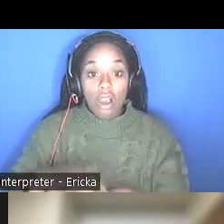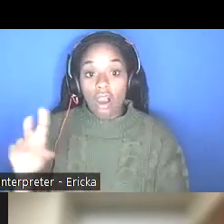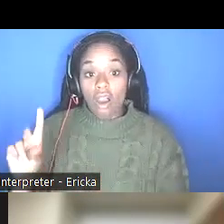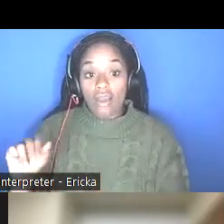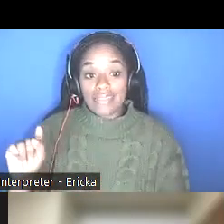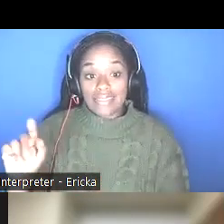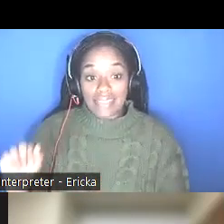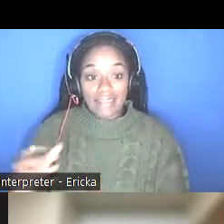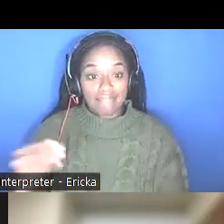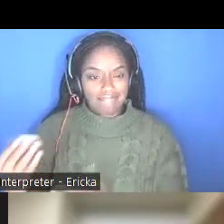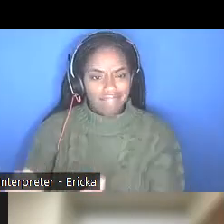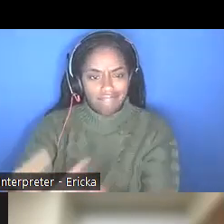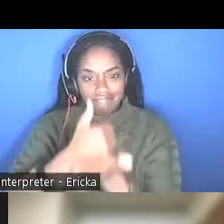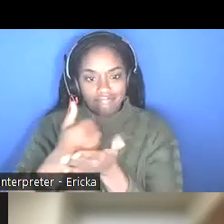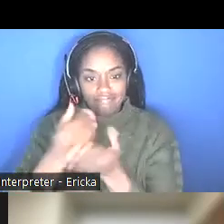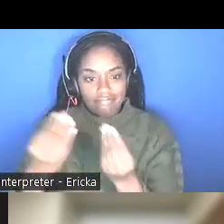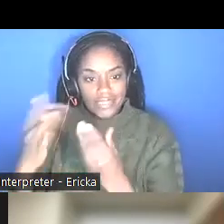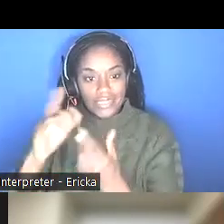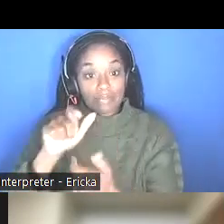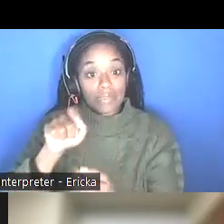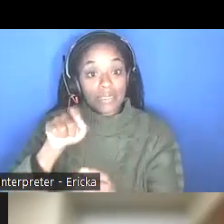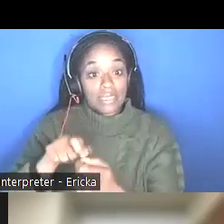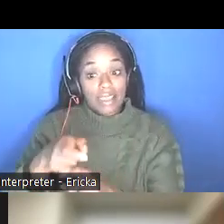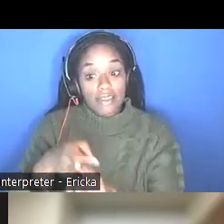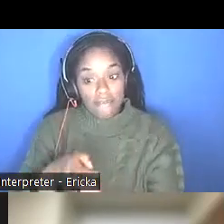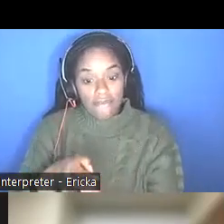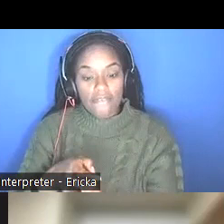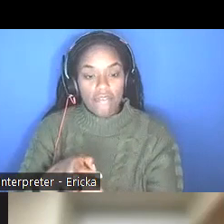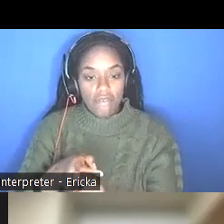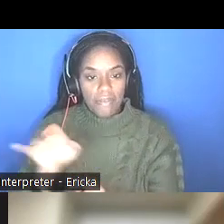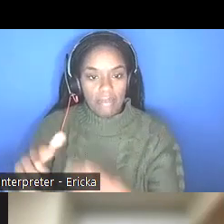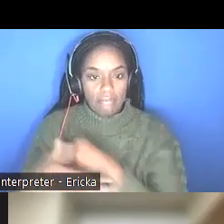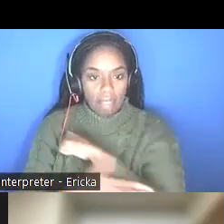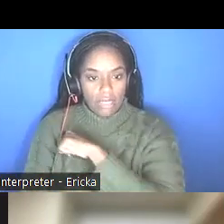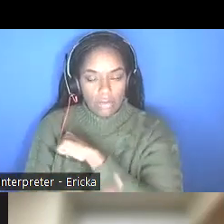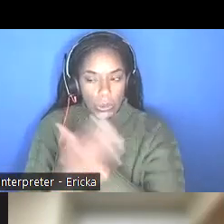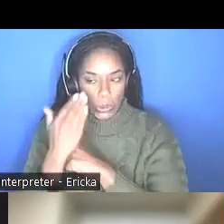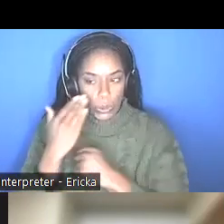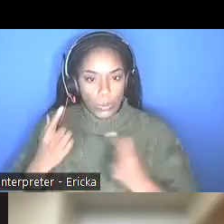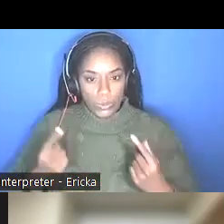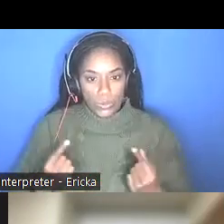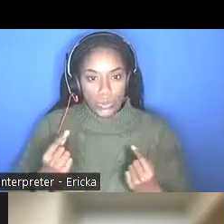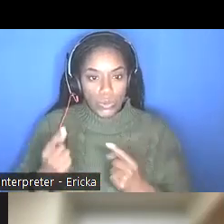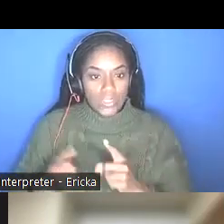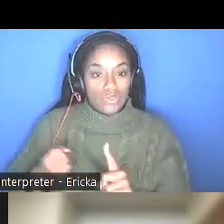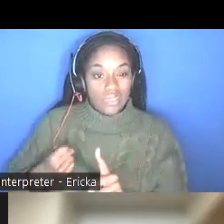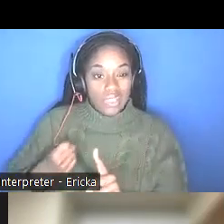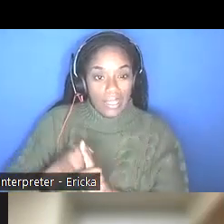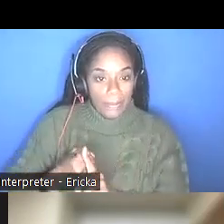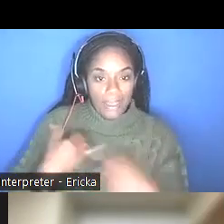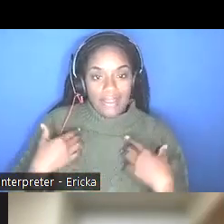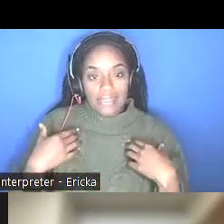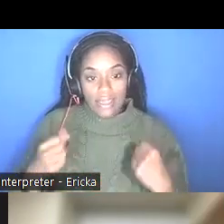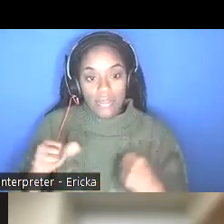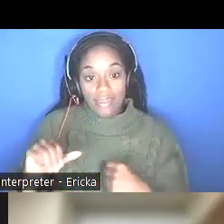and collecting some information specifically from Kern County so we know what we can do to impact healthcare